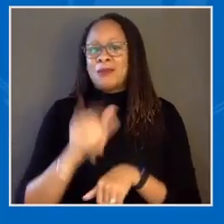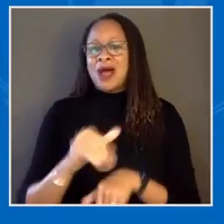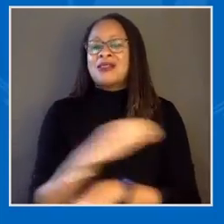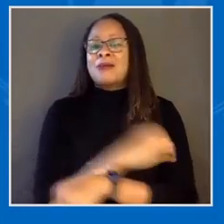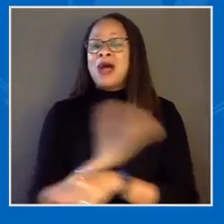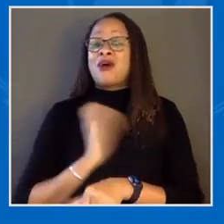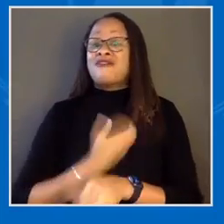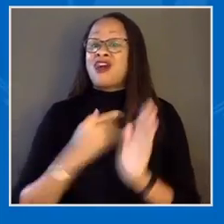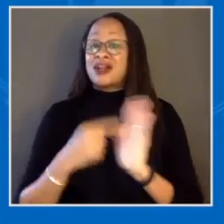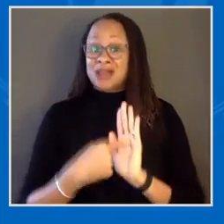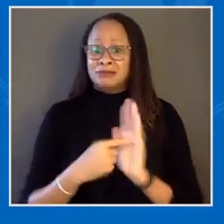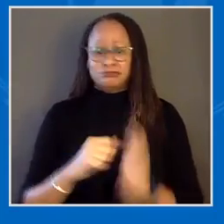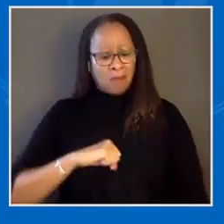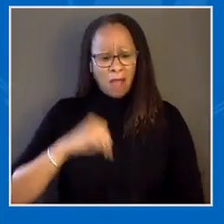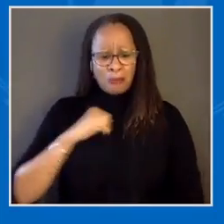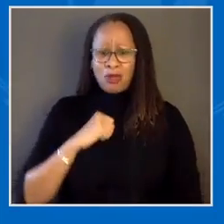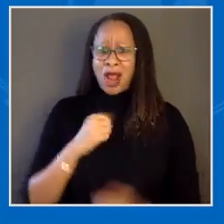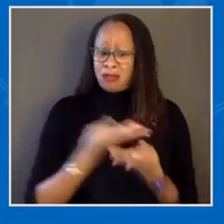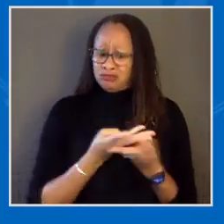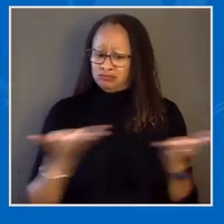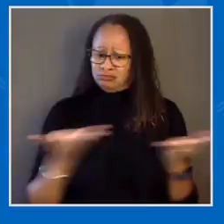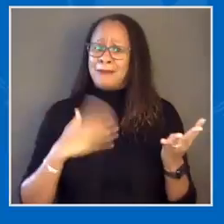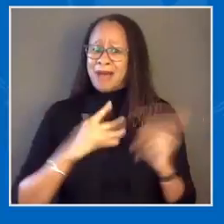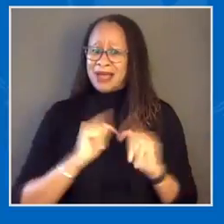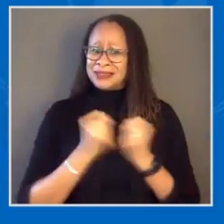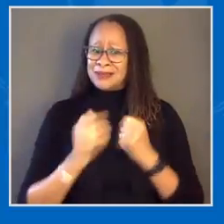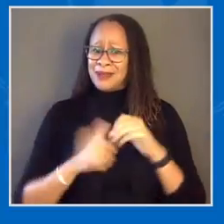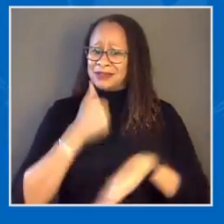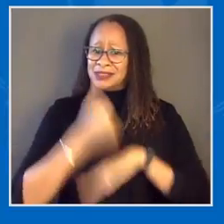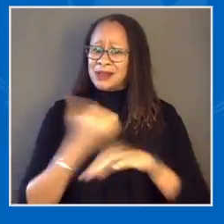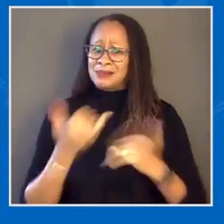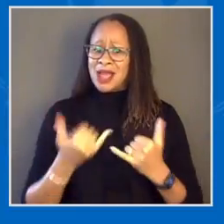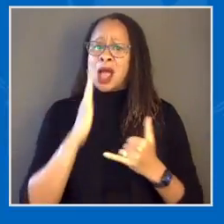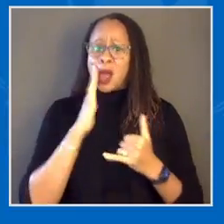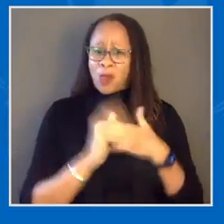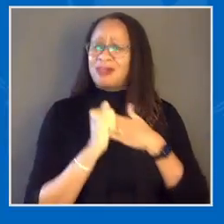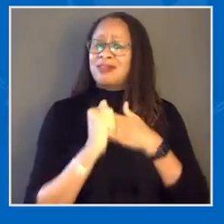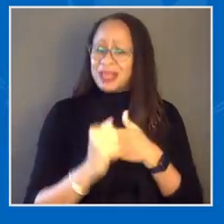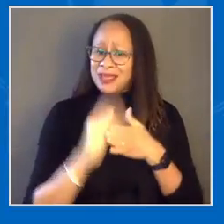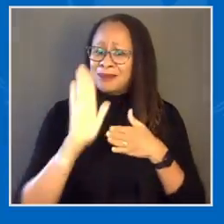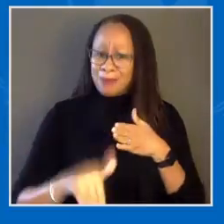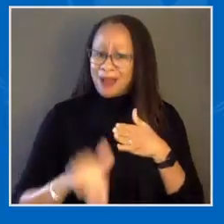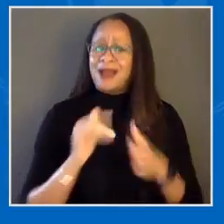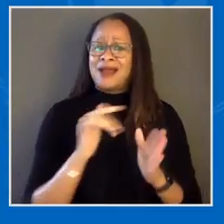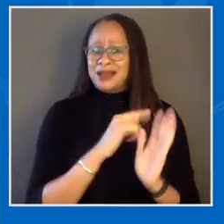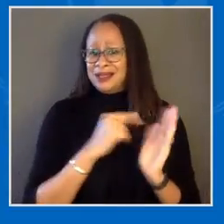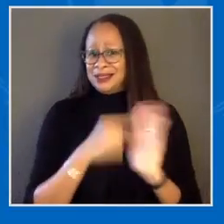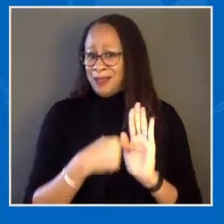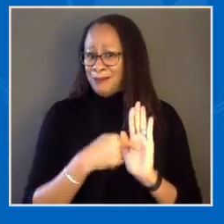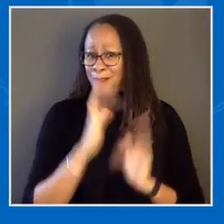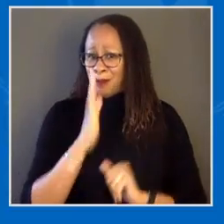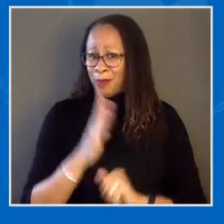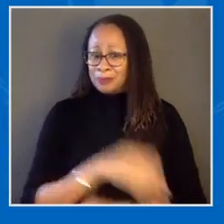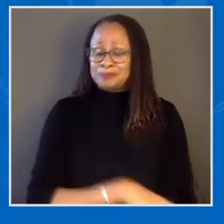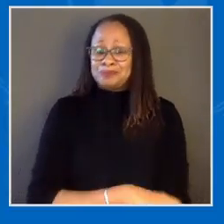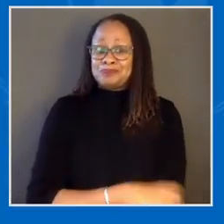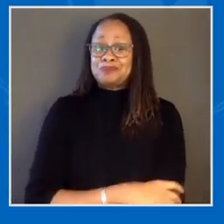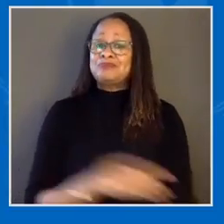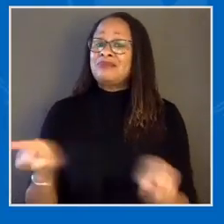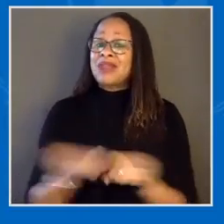proud to put forward this incredible team that will lead by example. As Secretary of